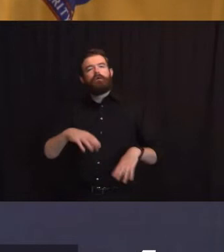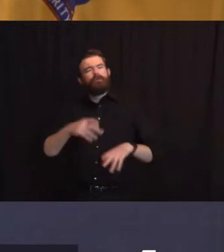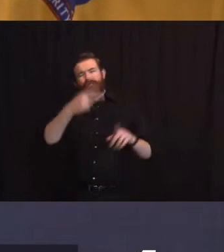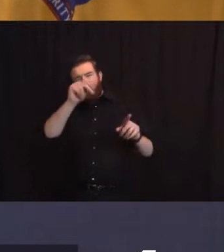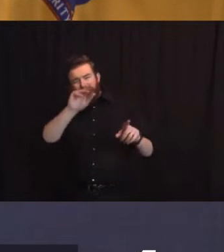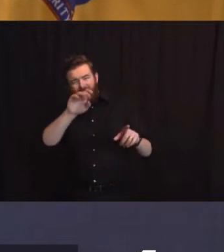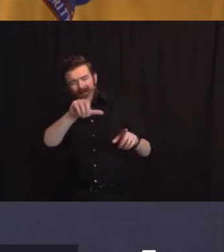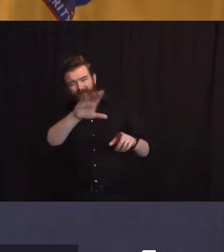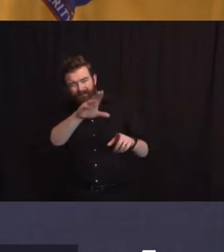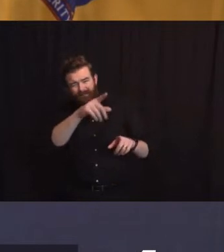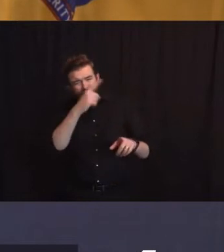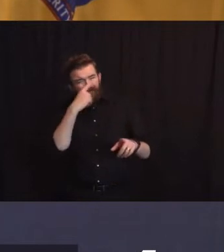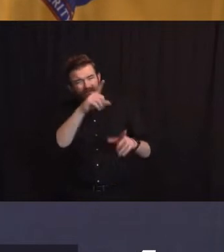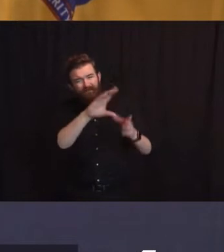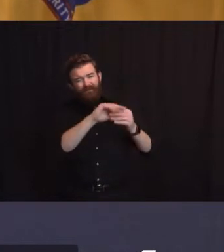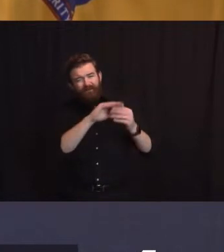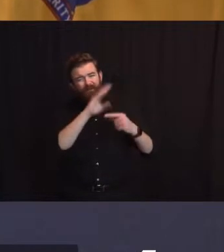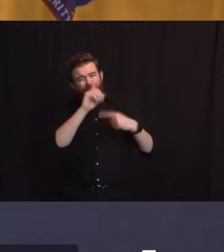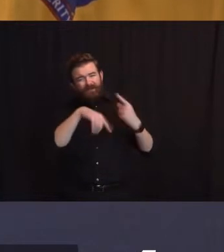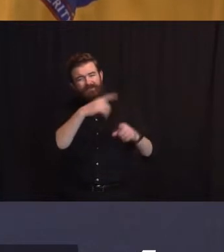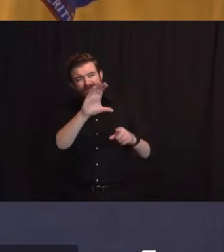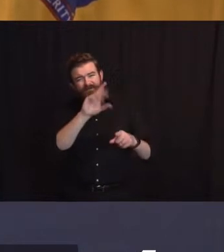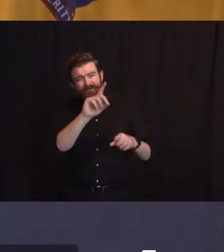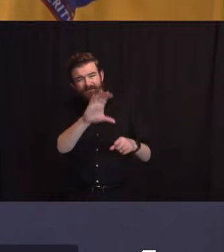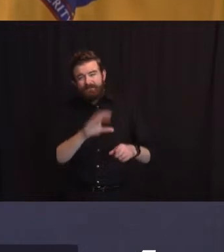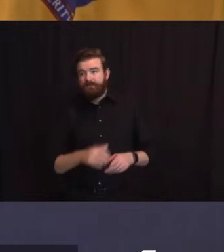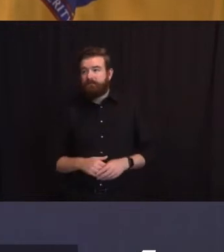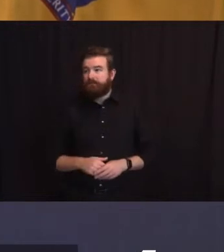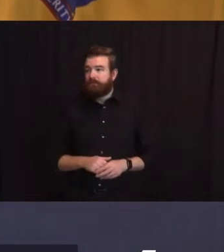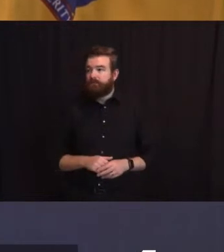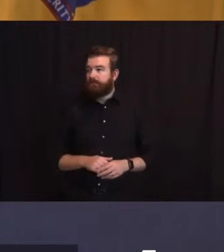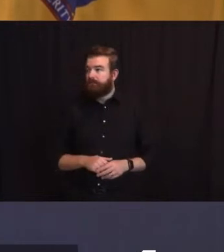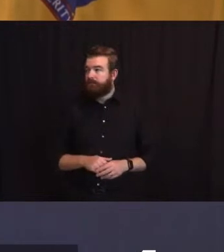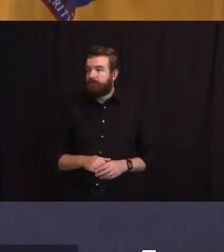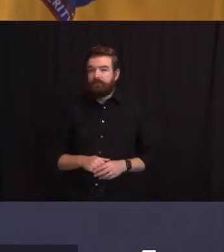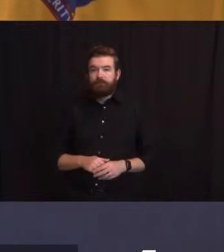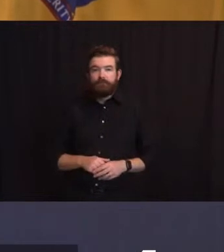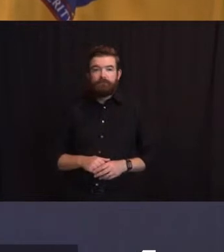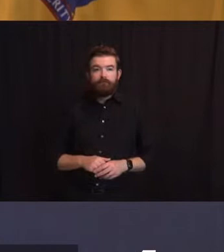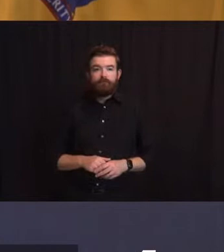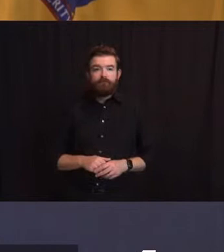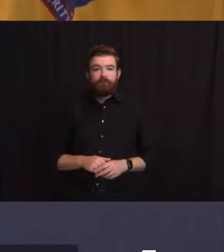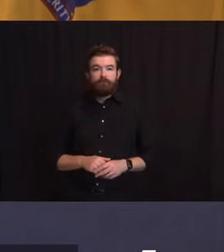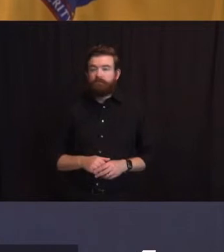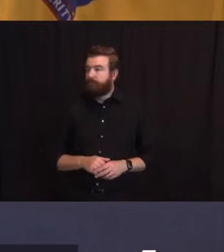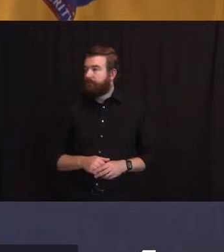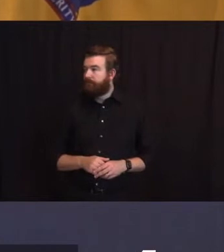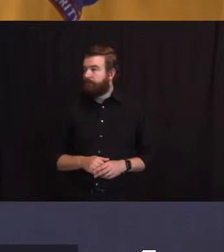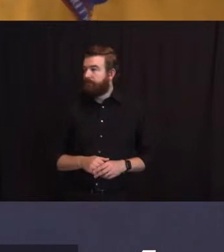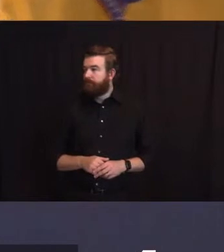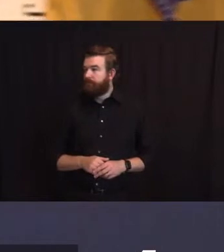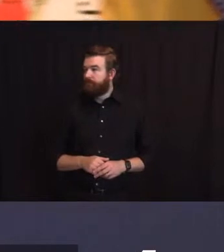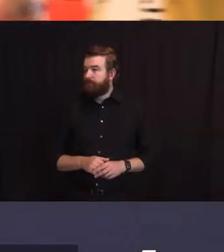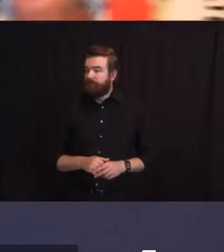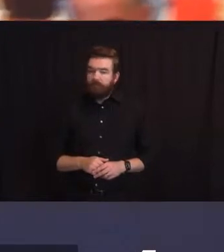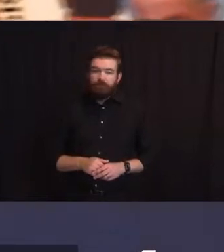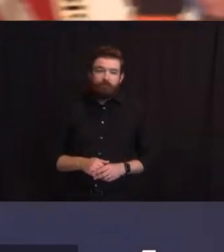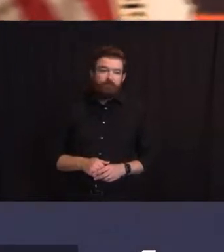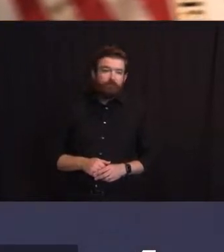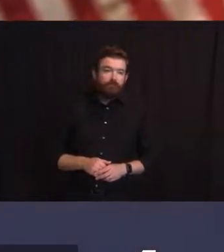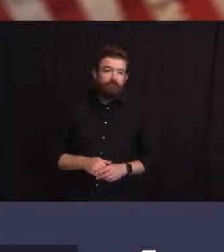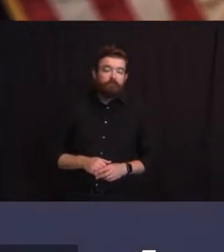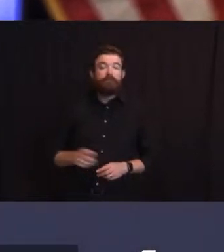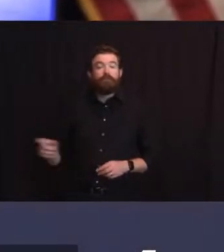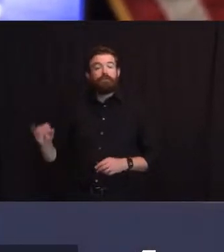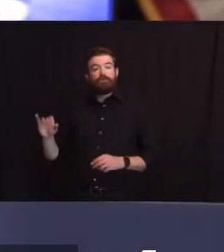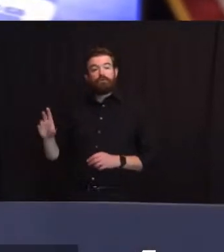guidance or what we still need even in the absence of the public health emergency? Just about everything we do with